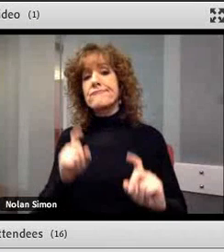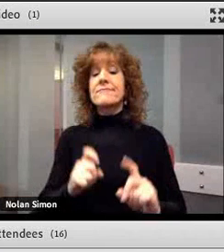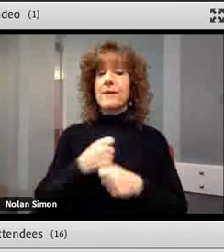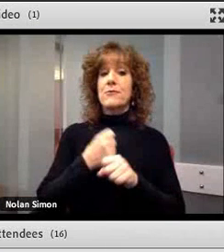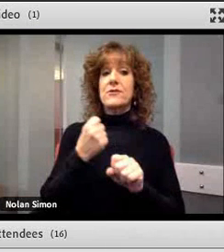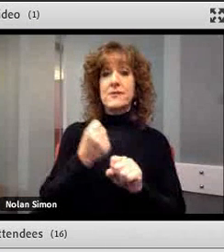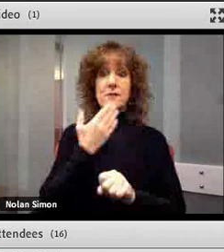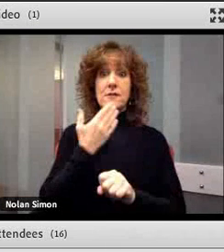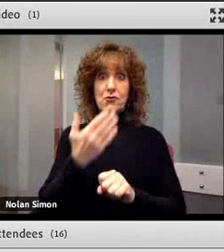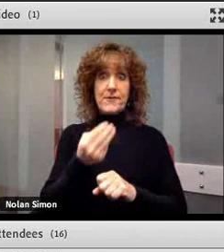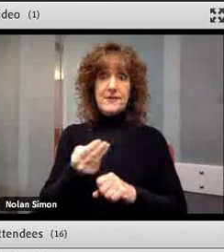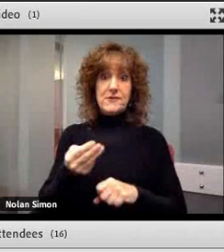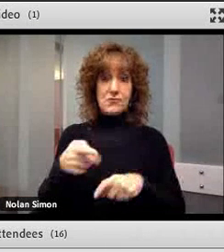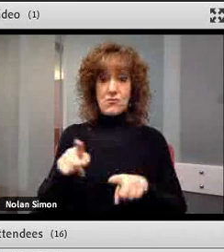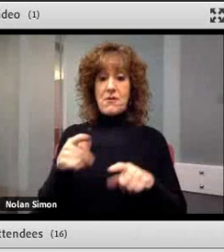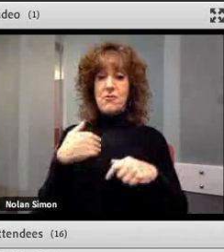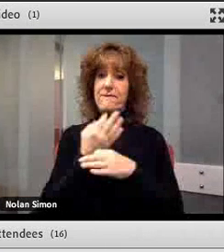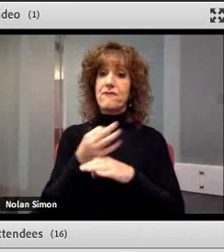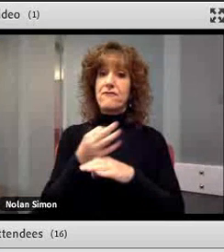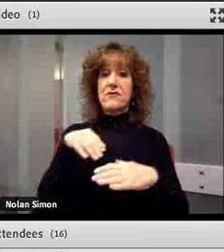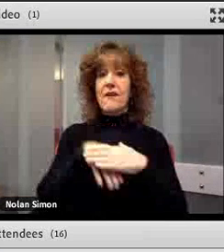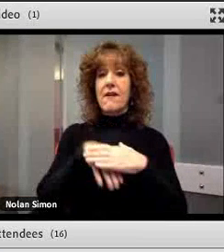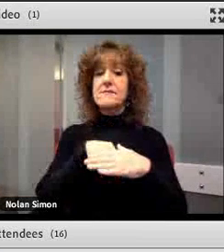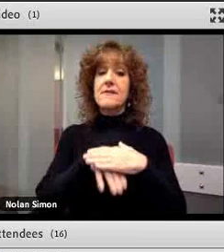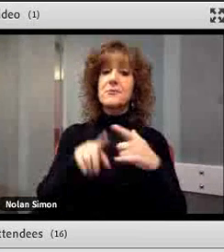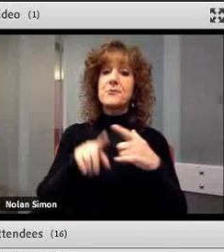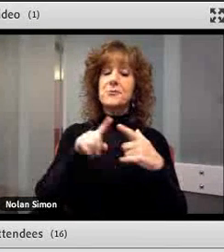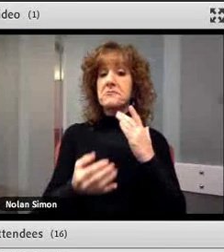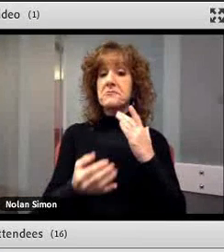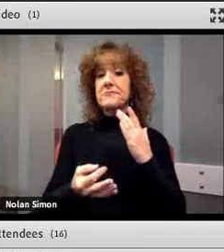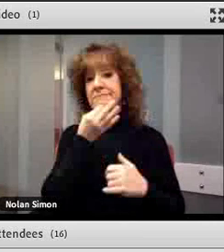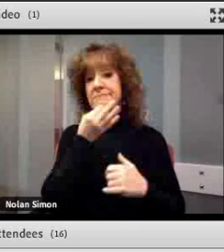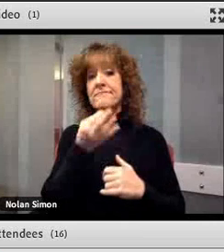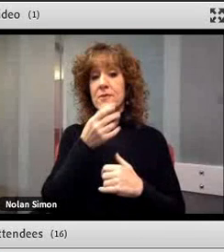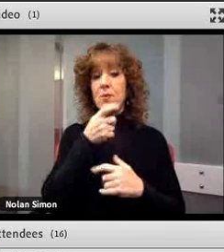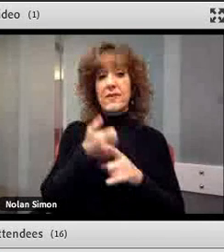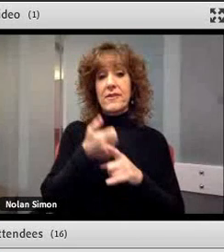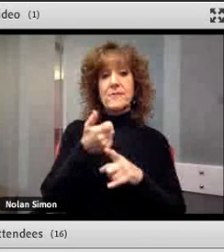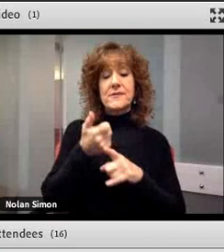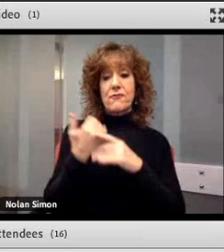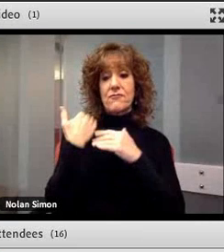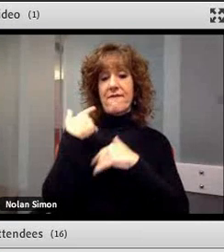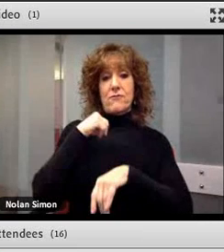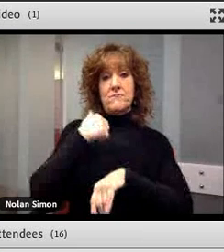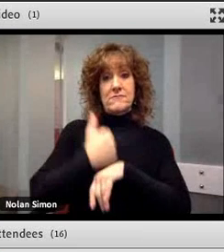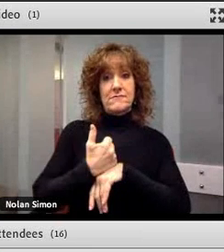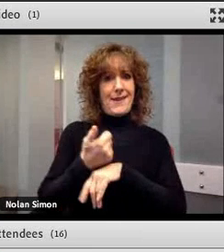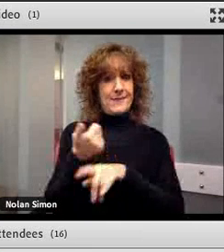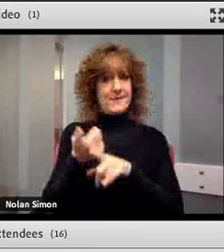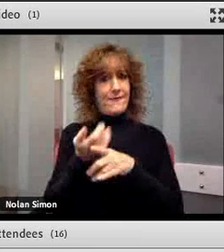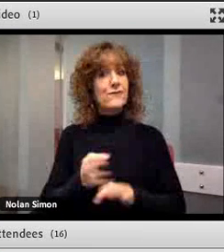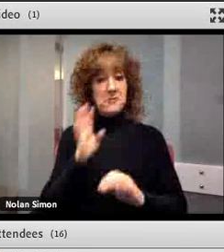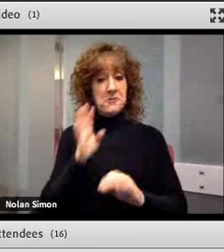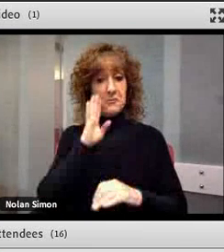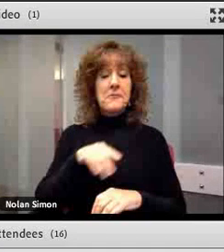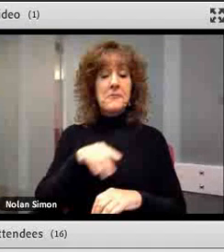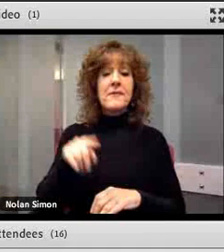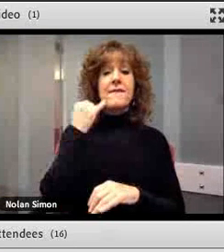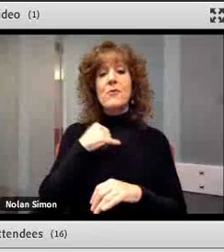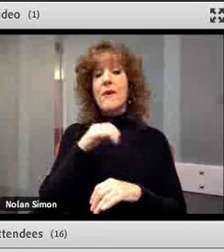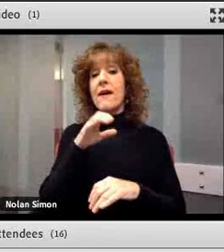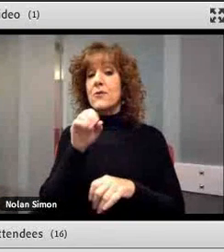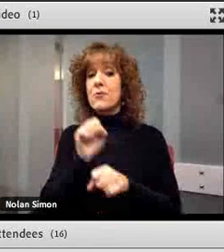good materials while you have access to the experts who are responsible for them, and for free. So